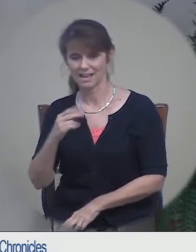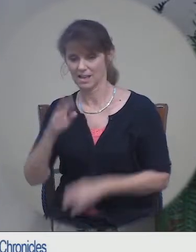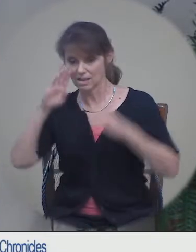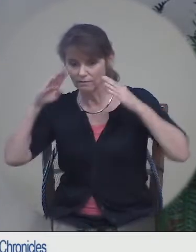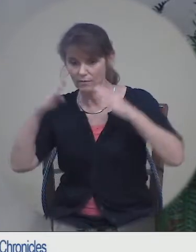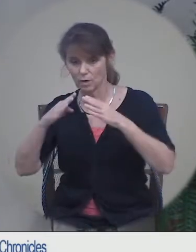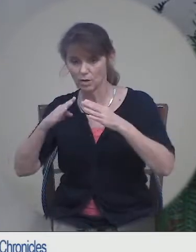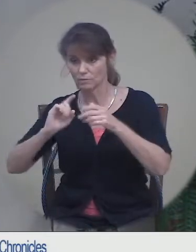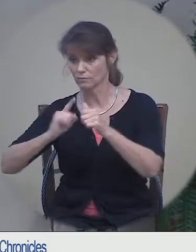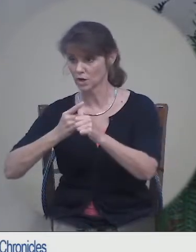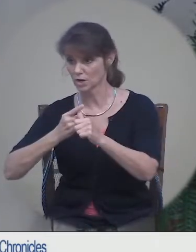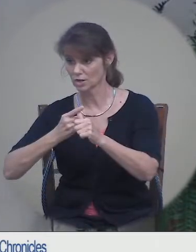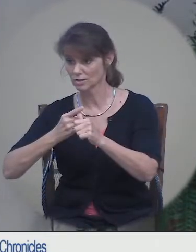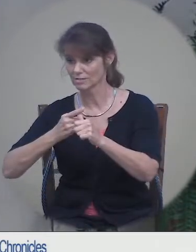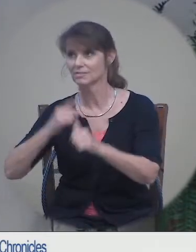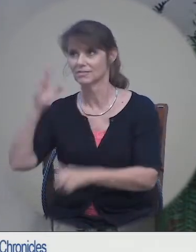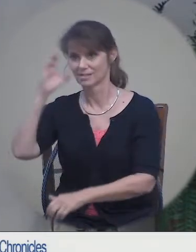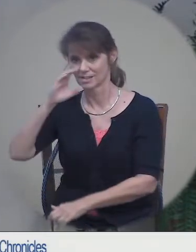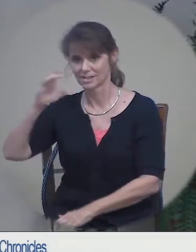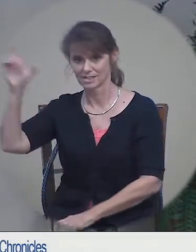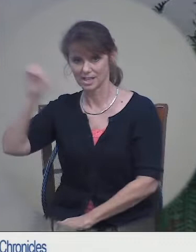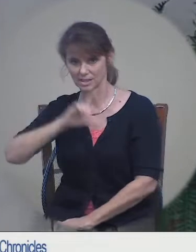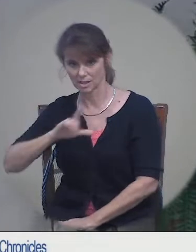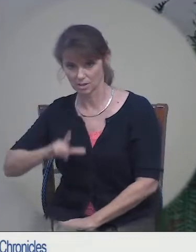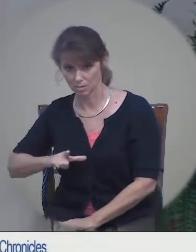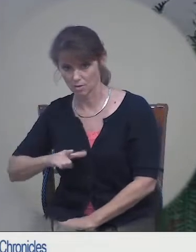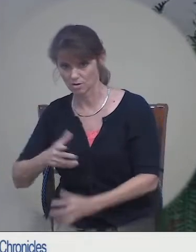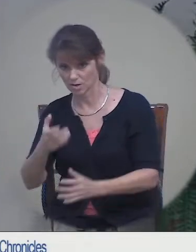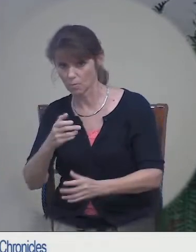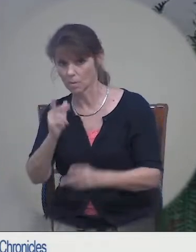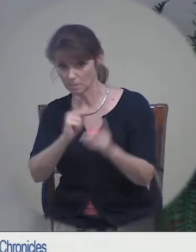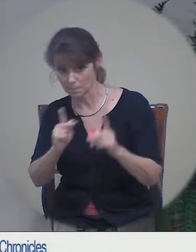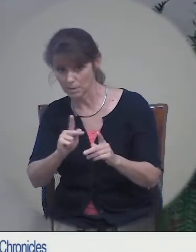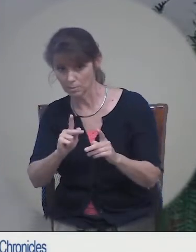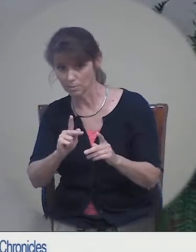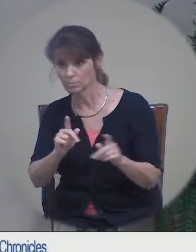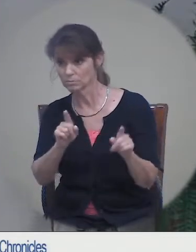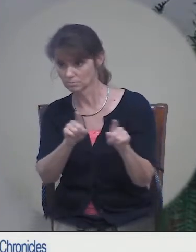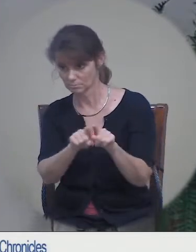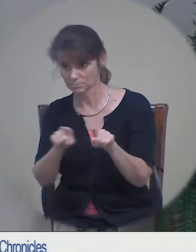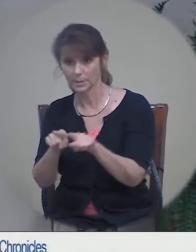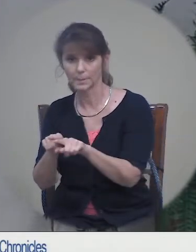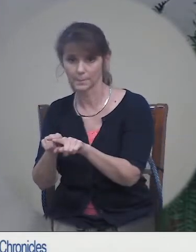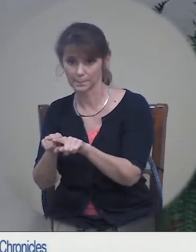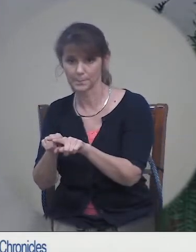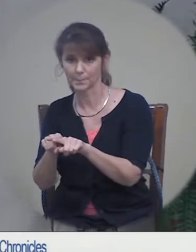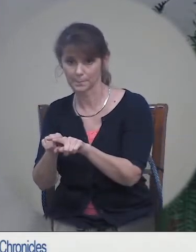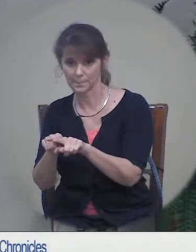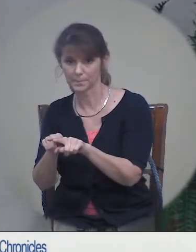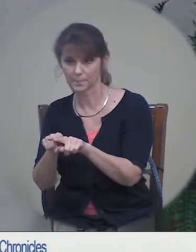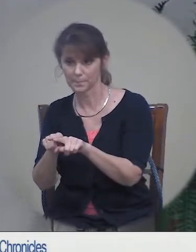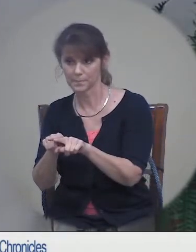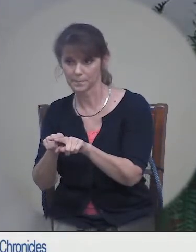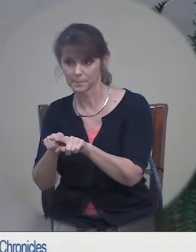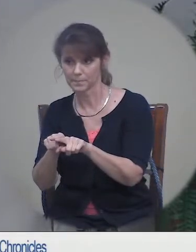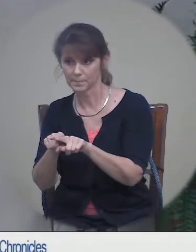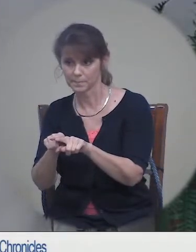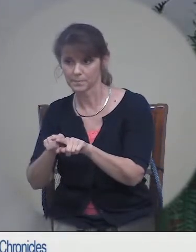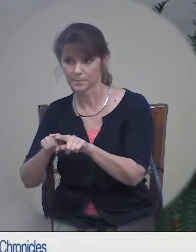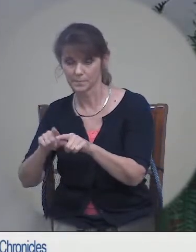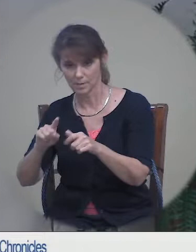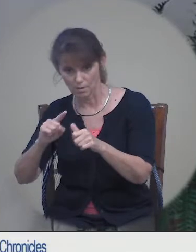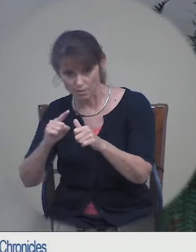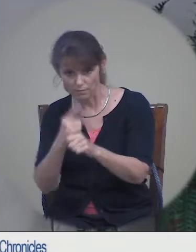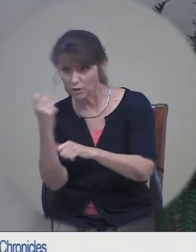that he sought the Lord and wanted the people of God to seek the Lord. That's the very first thing. The first